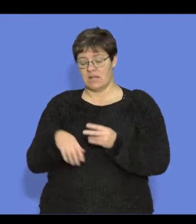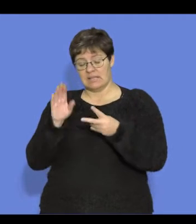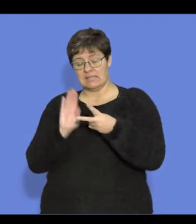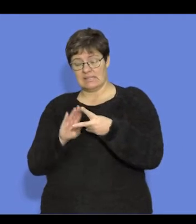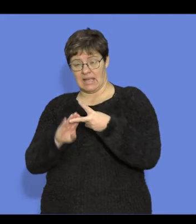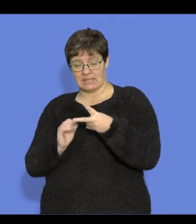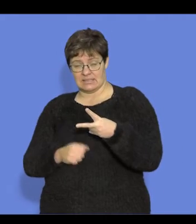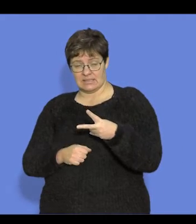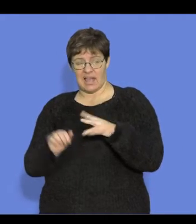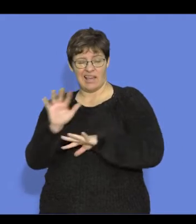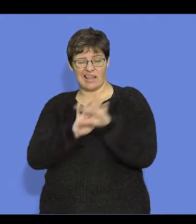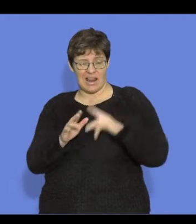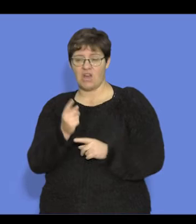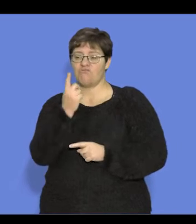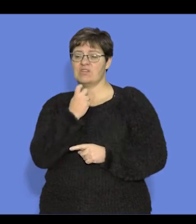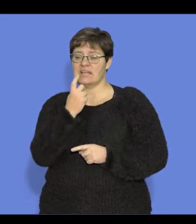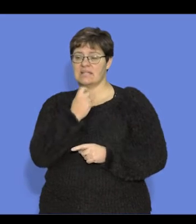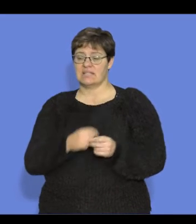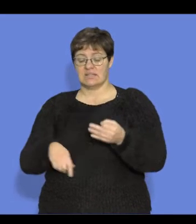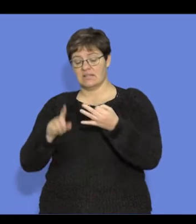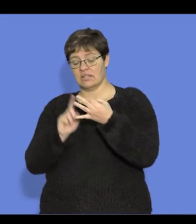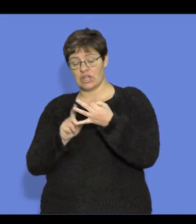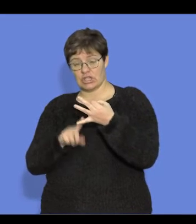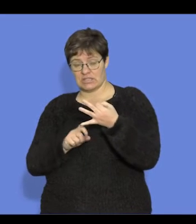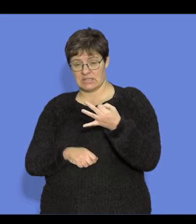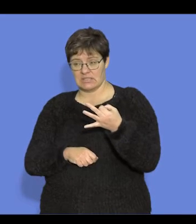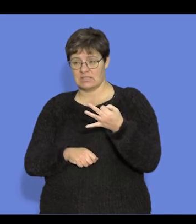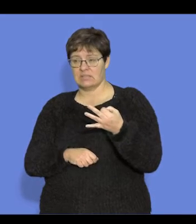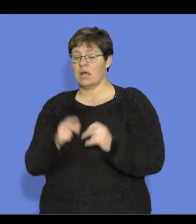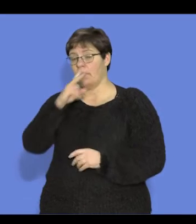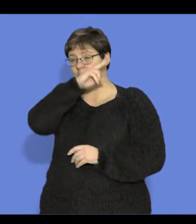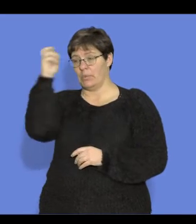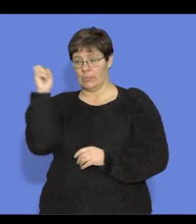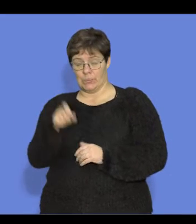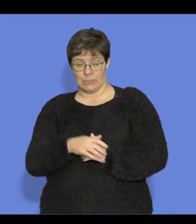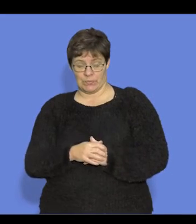Second, red dye. Third one, blue dye.